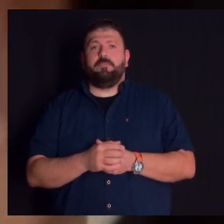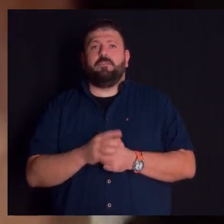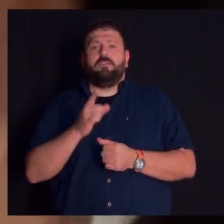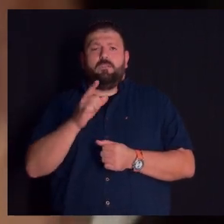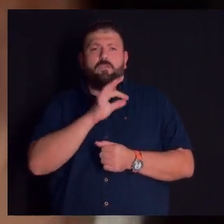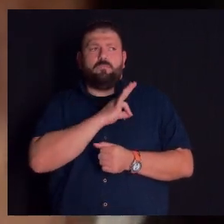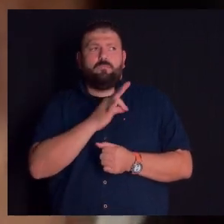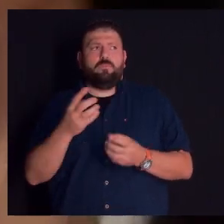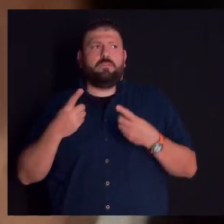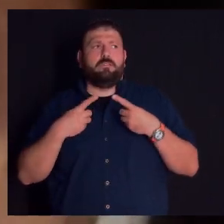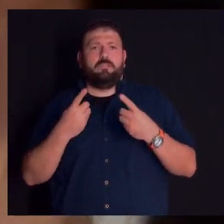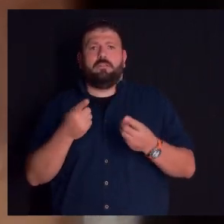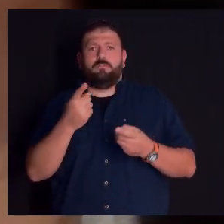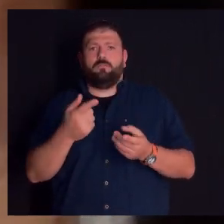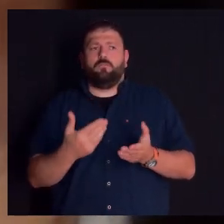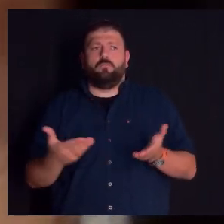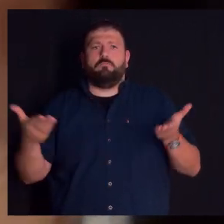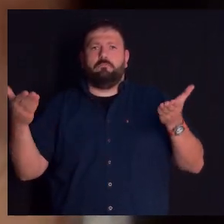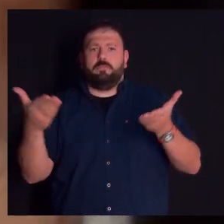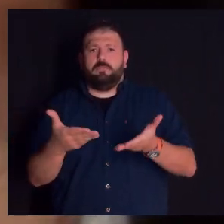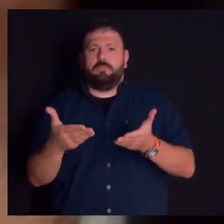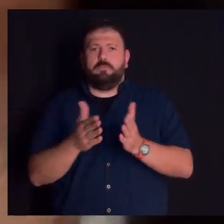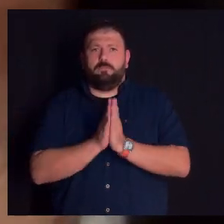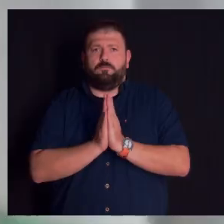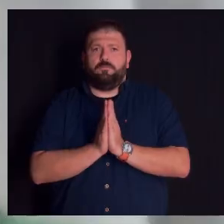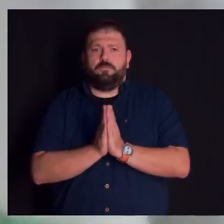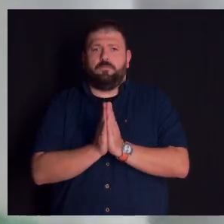Can you introduce yourself?